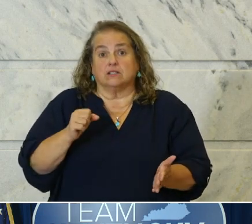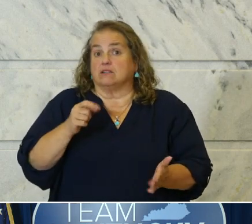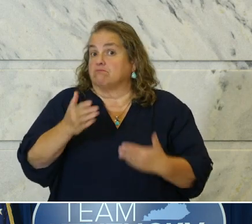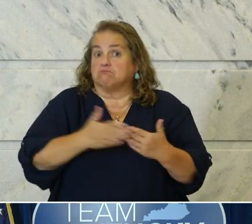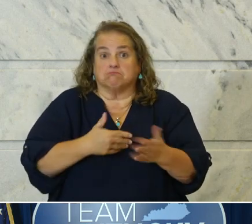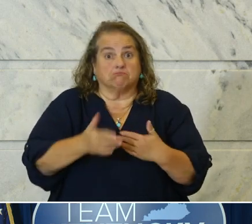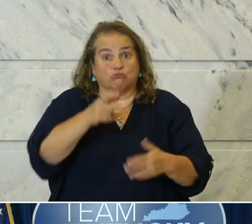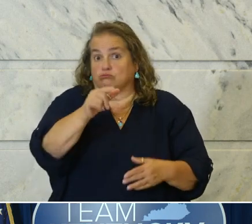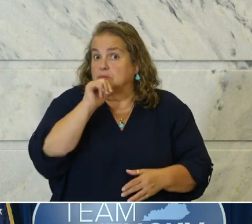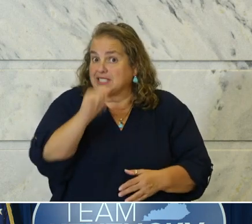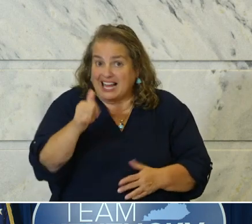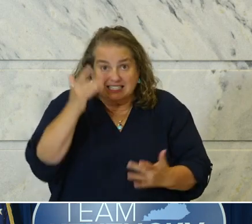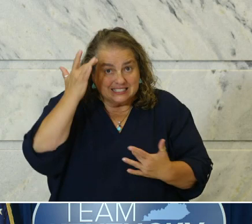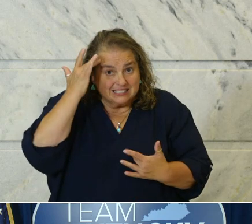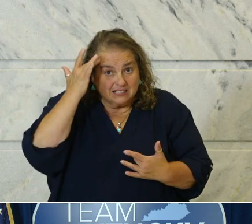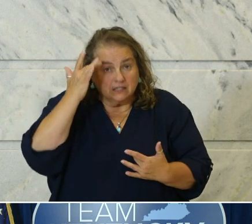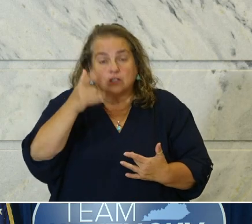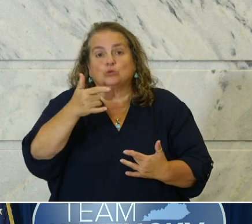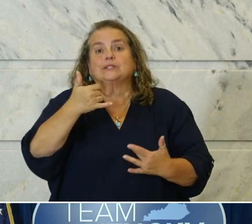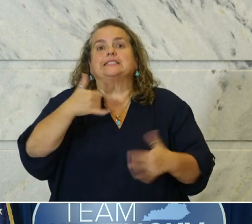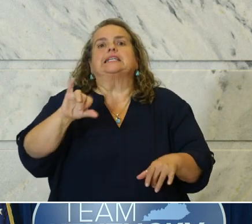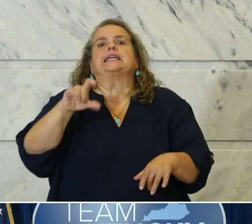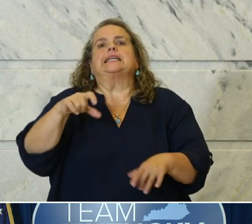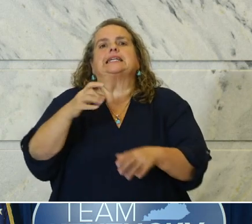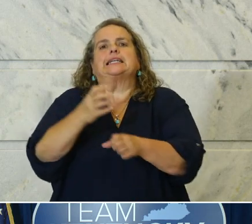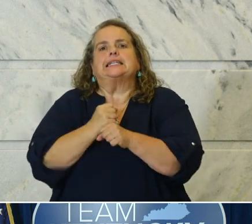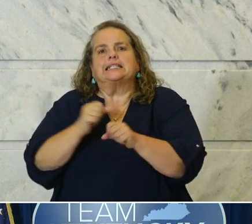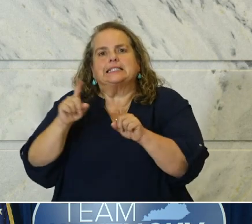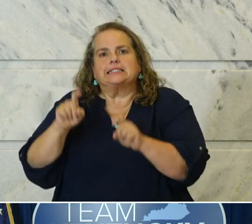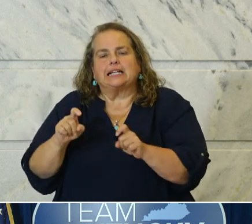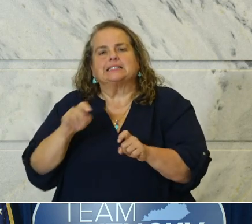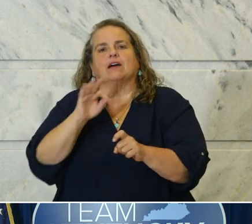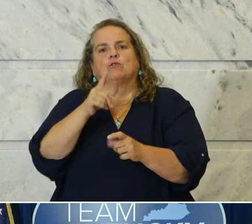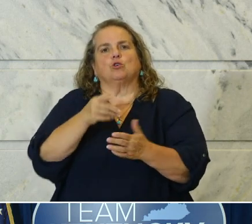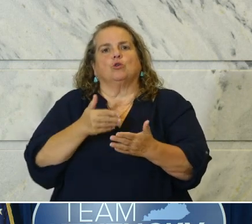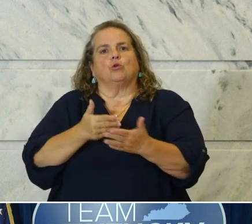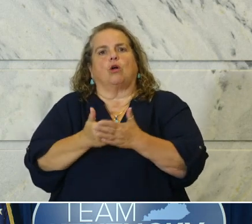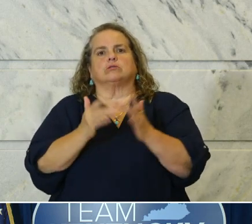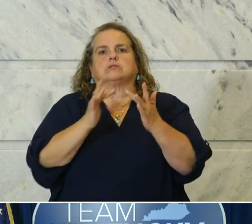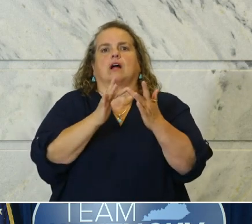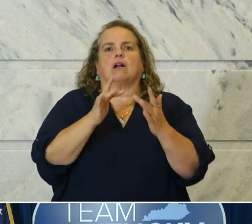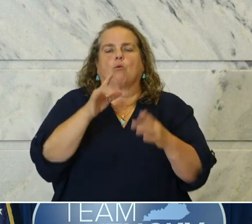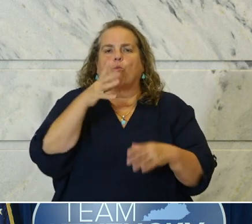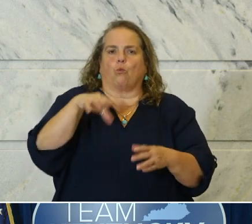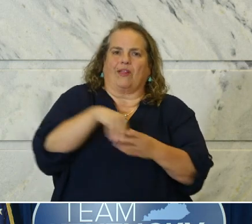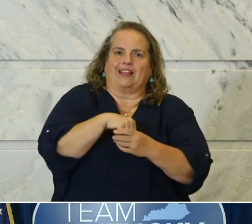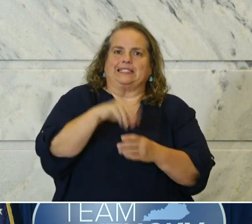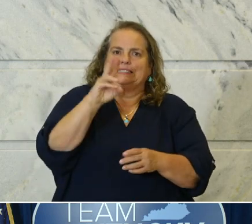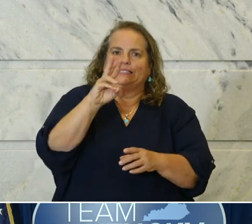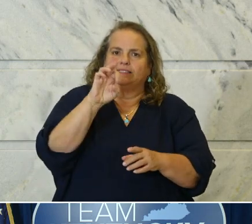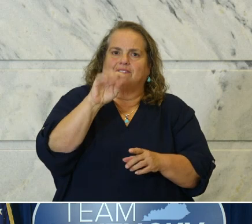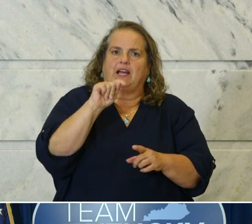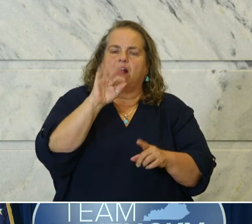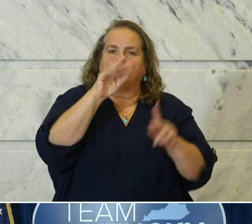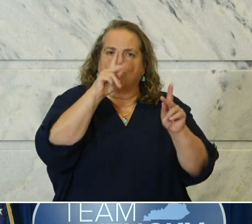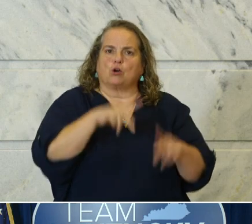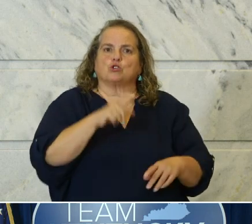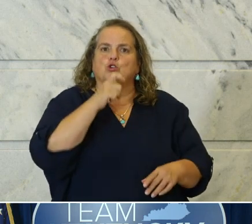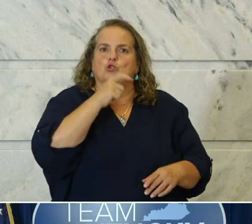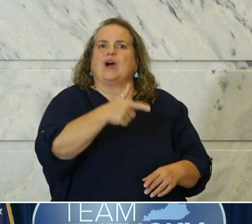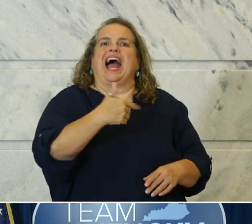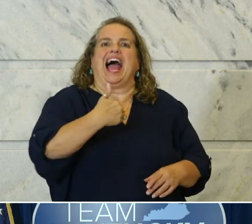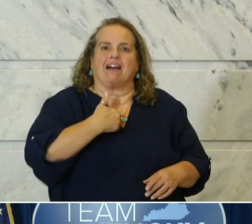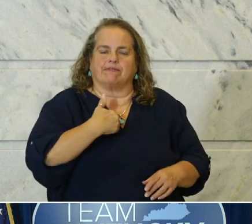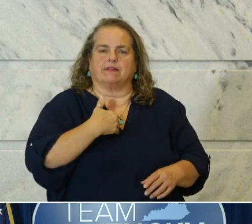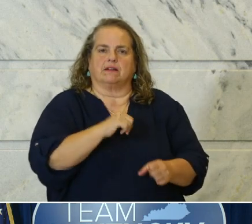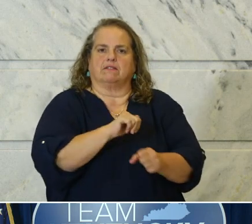don't have symptoms, you still need to get a test if you've been in close contact, such as within 6 feet of a person with a coronavirus infection